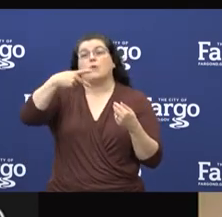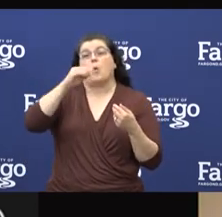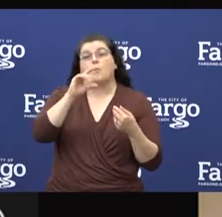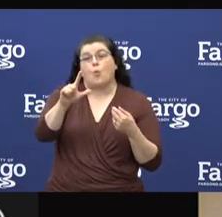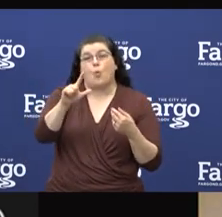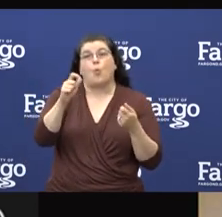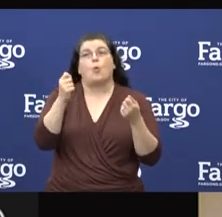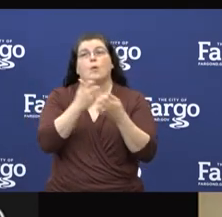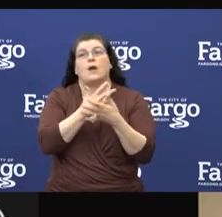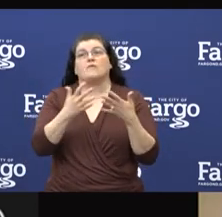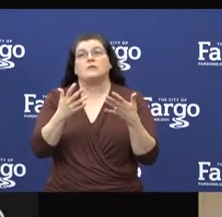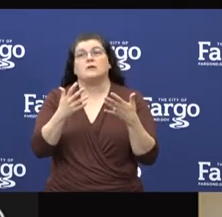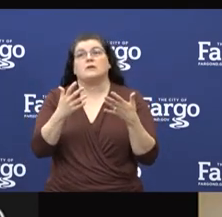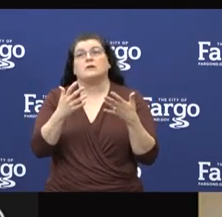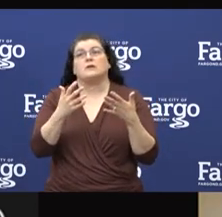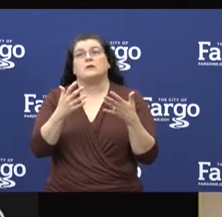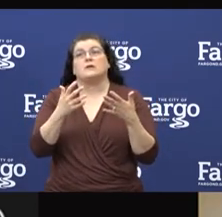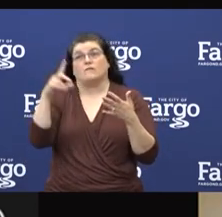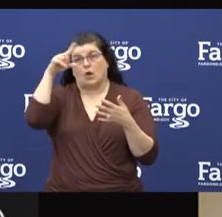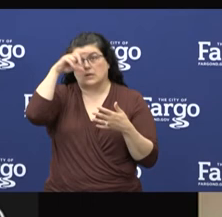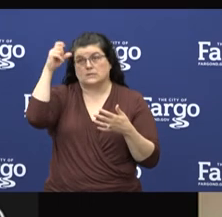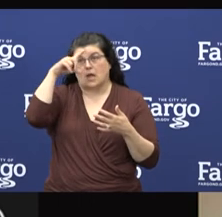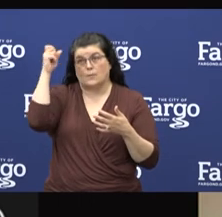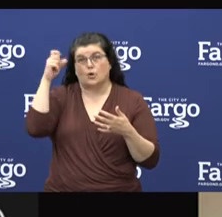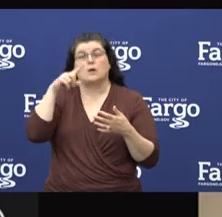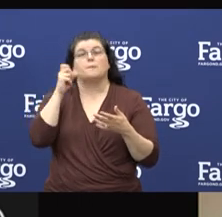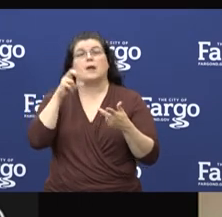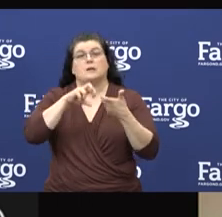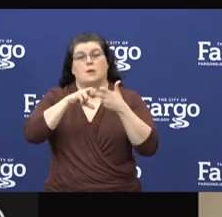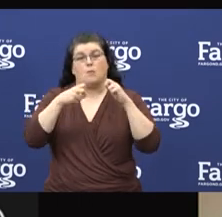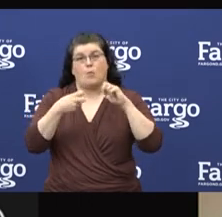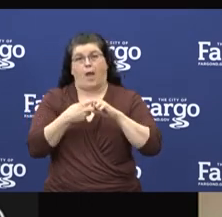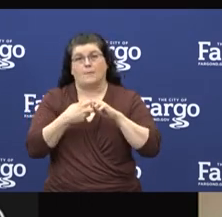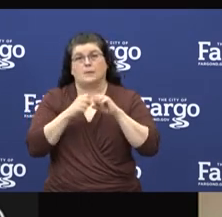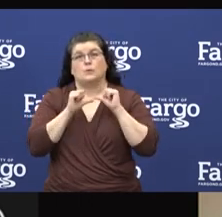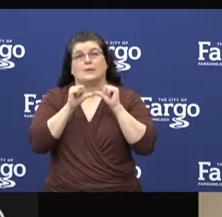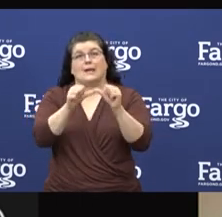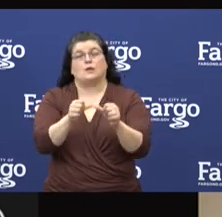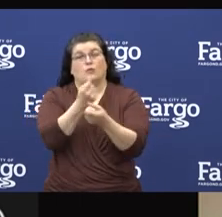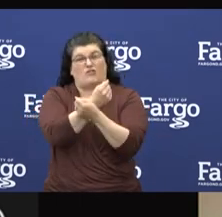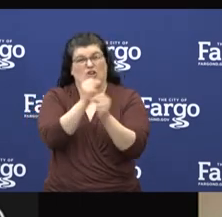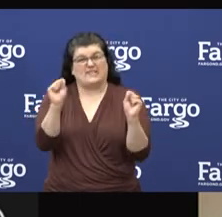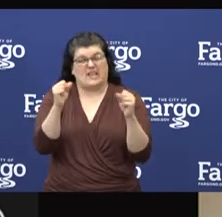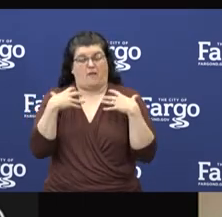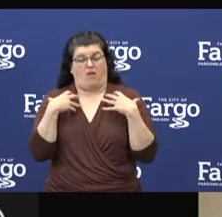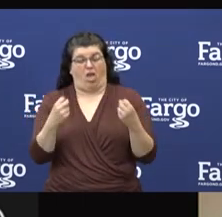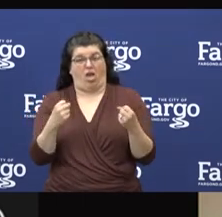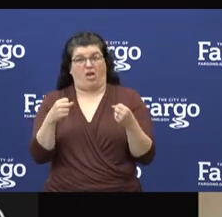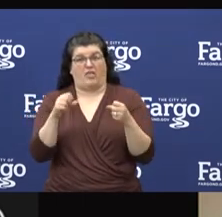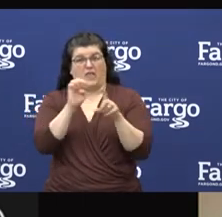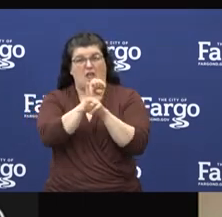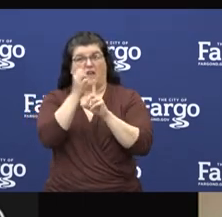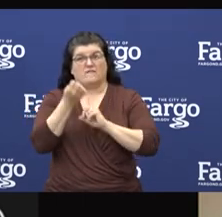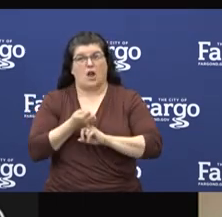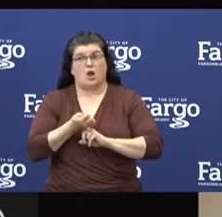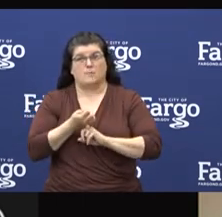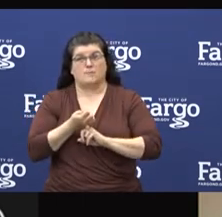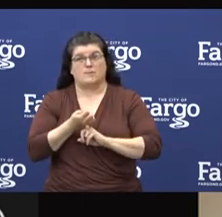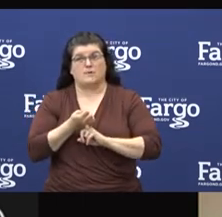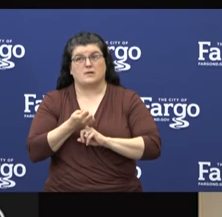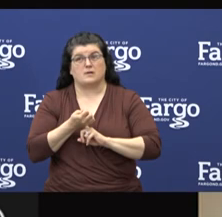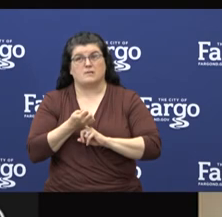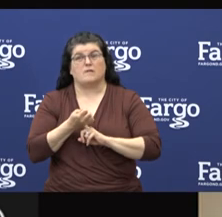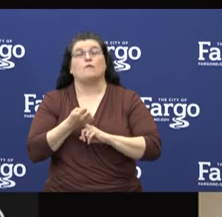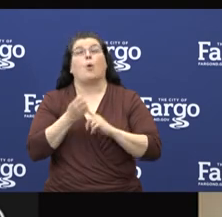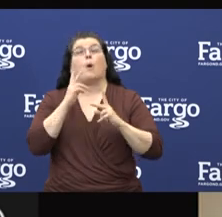pools and wake pools this summer, due to the difficulties of maintaining a safe and healthy environment for our residents and